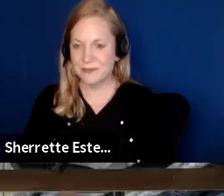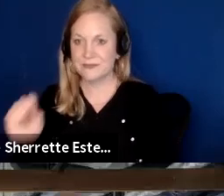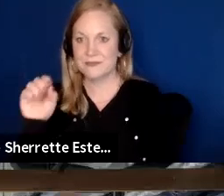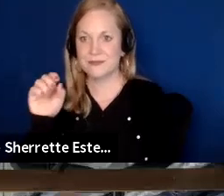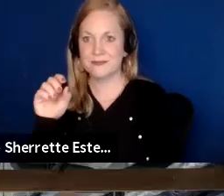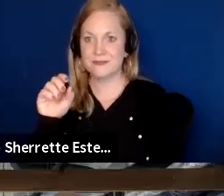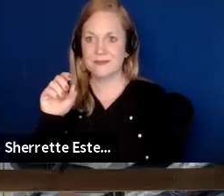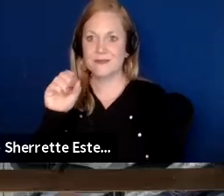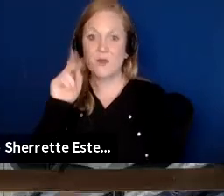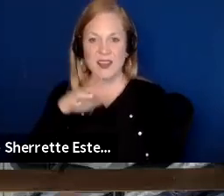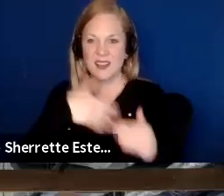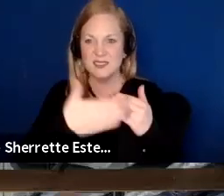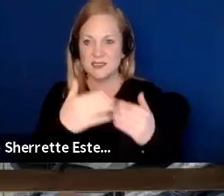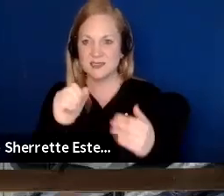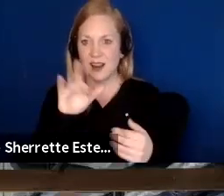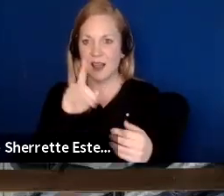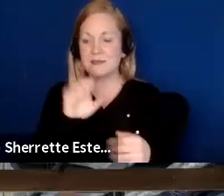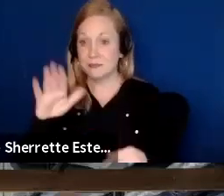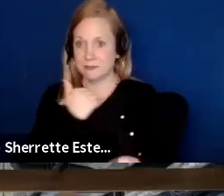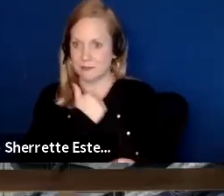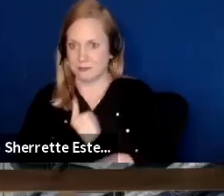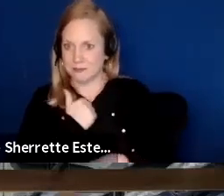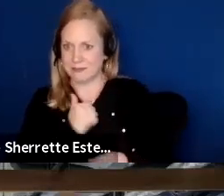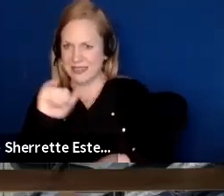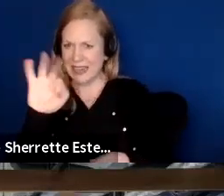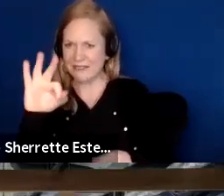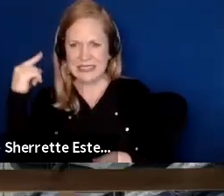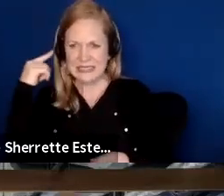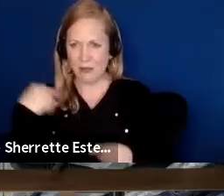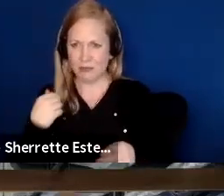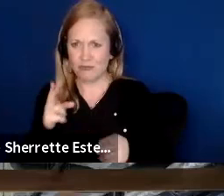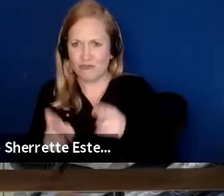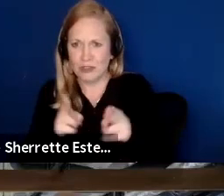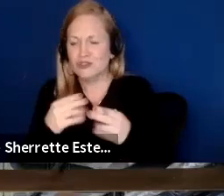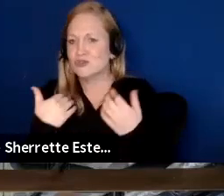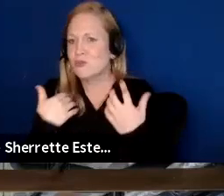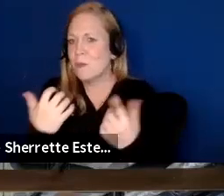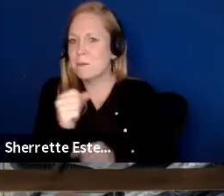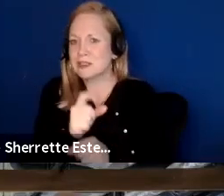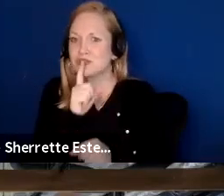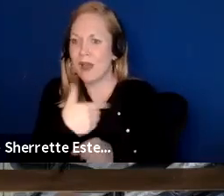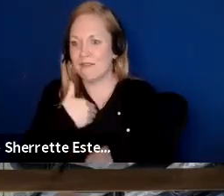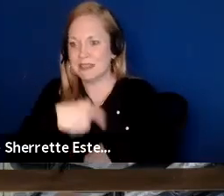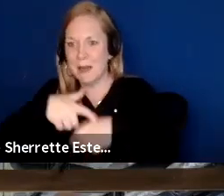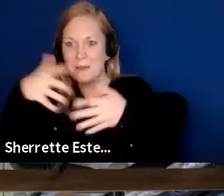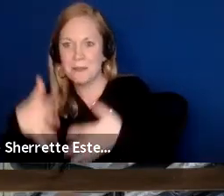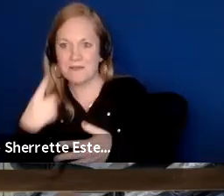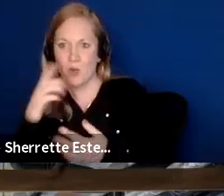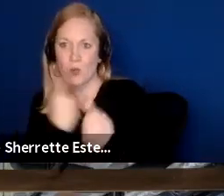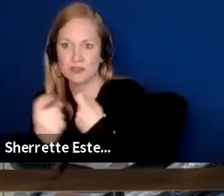Okay, go ahead into the next slide. And I apologize if I'm sounding very rushed. I do want to make time for questions